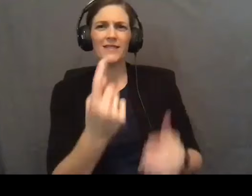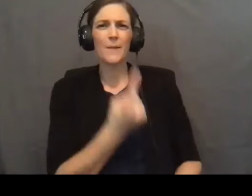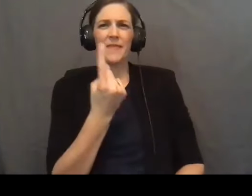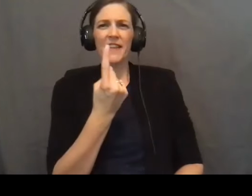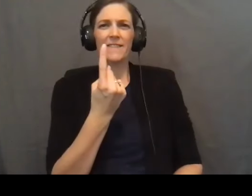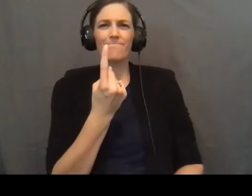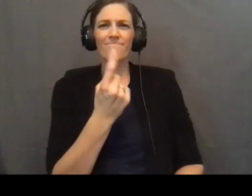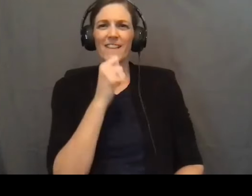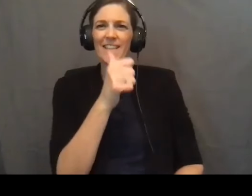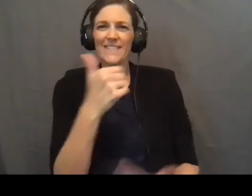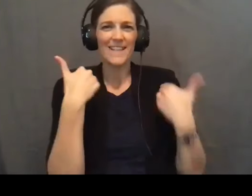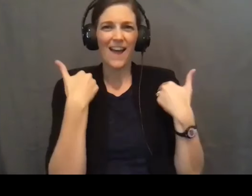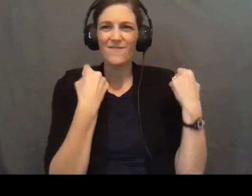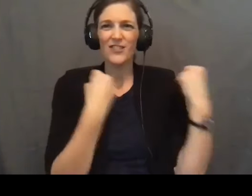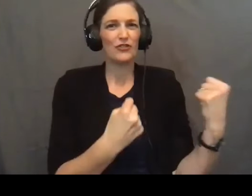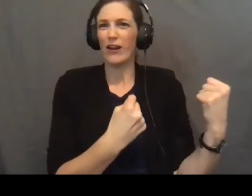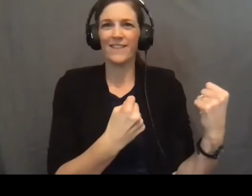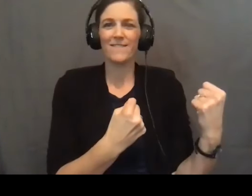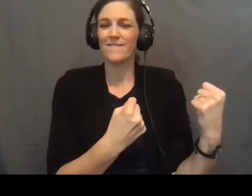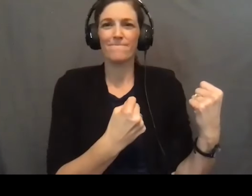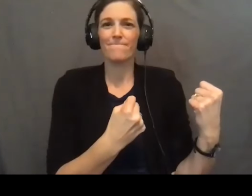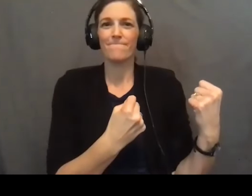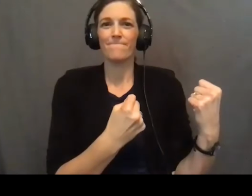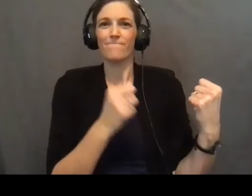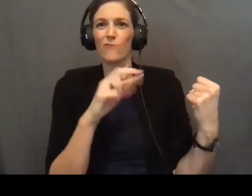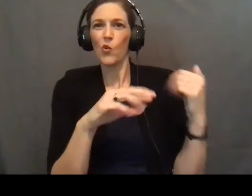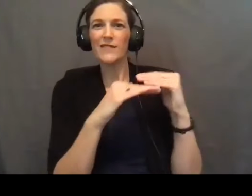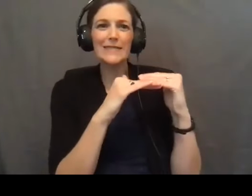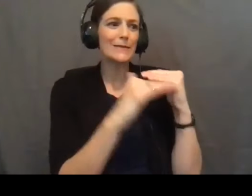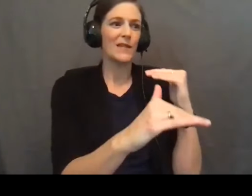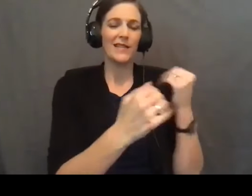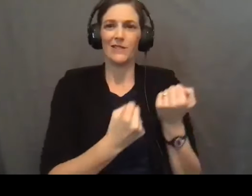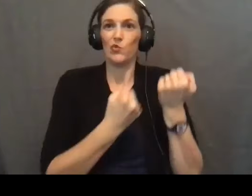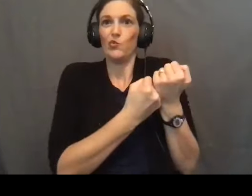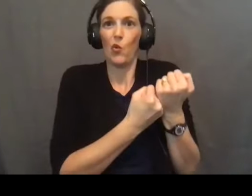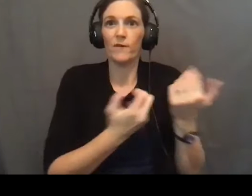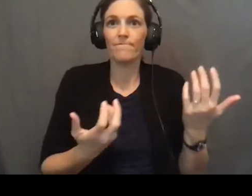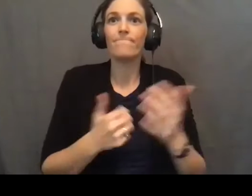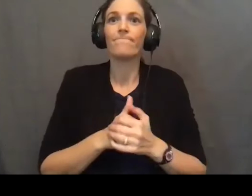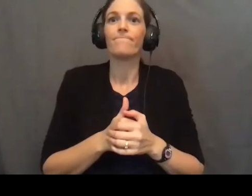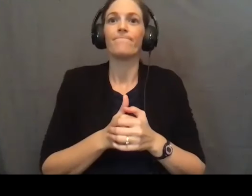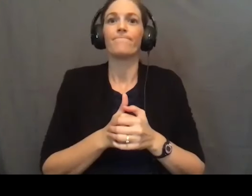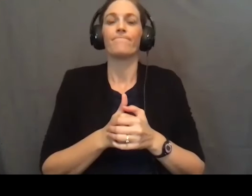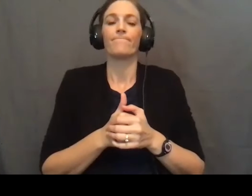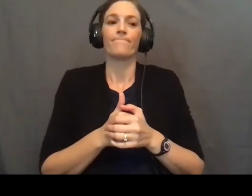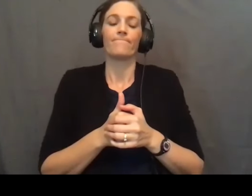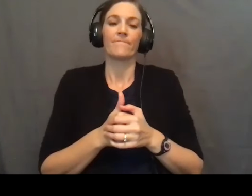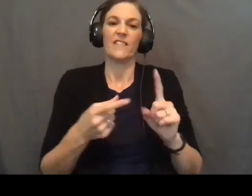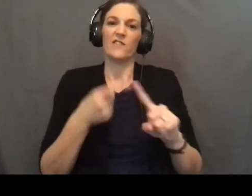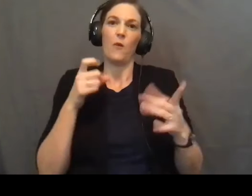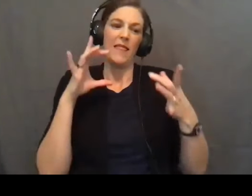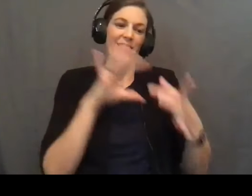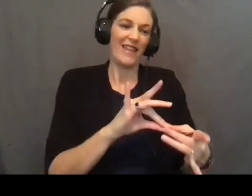doesn't have the strength or stability to support them. It results from anchoring our joy and